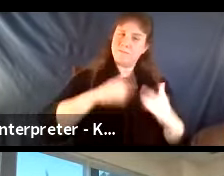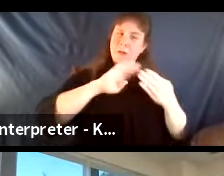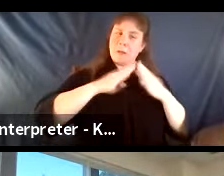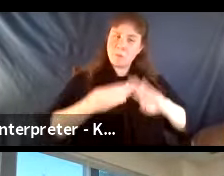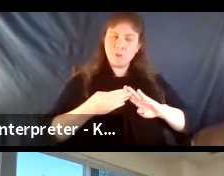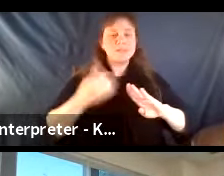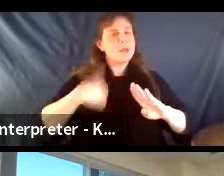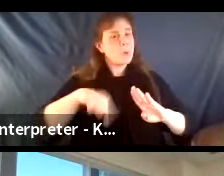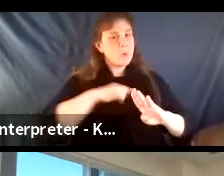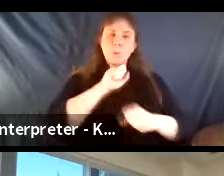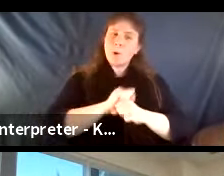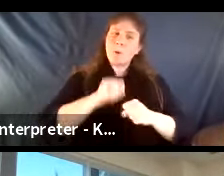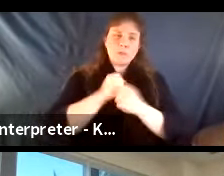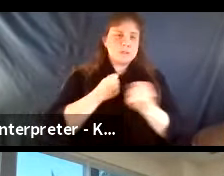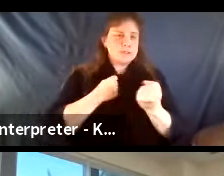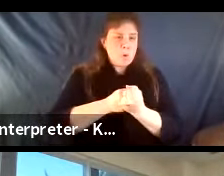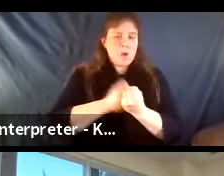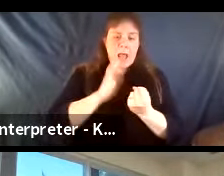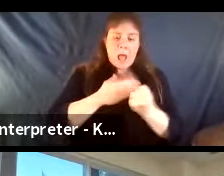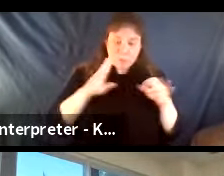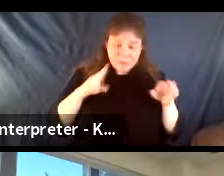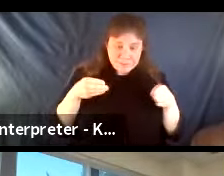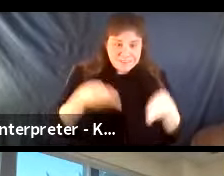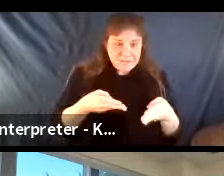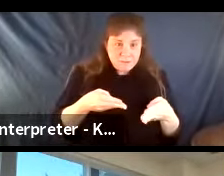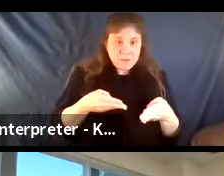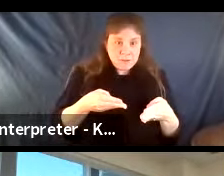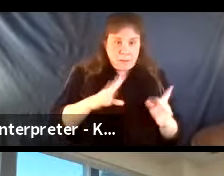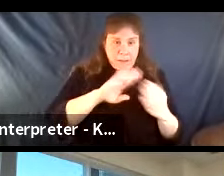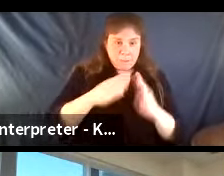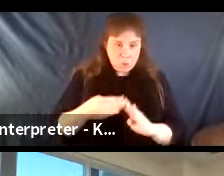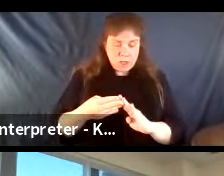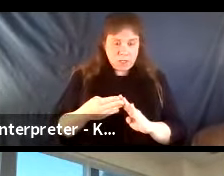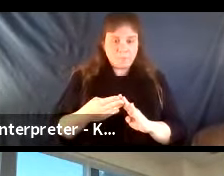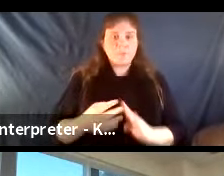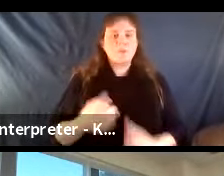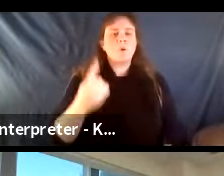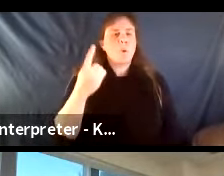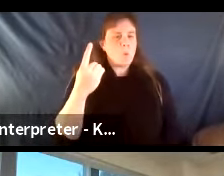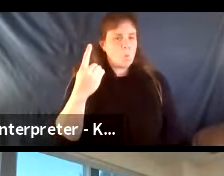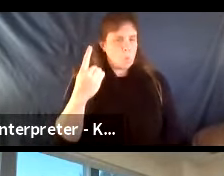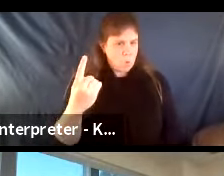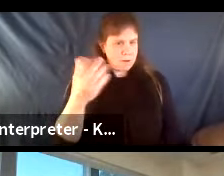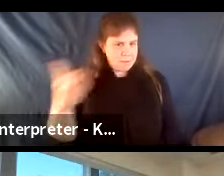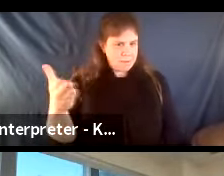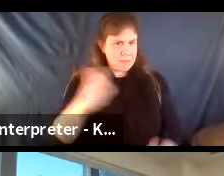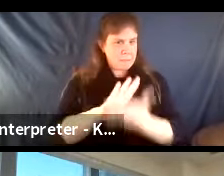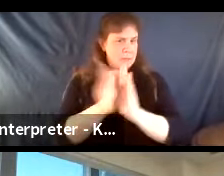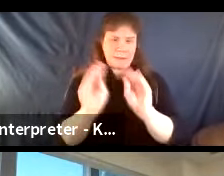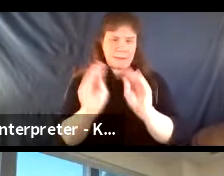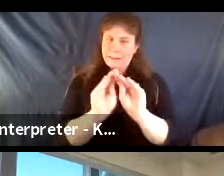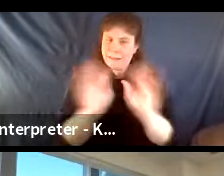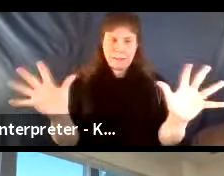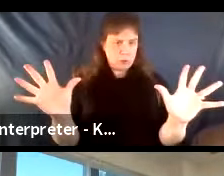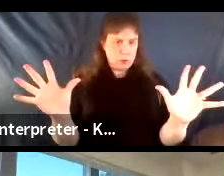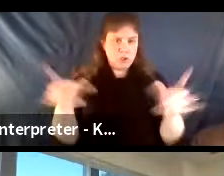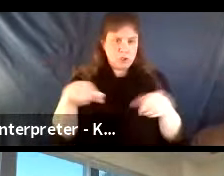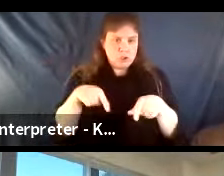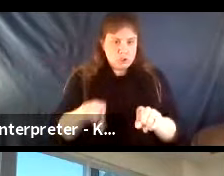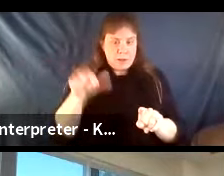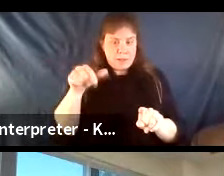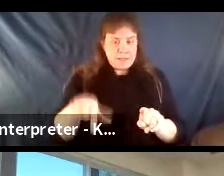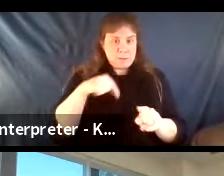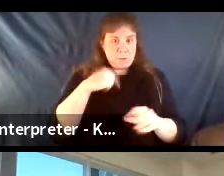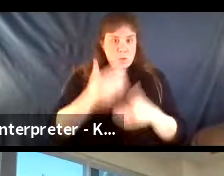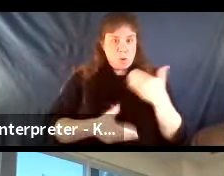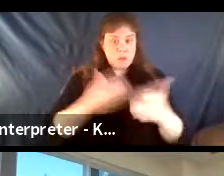community. And I think one thing that has been vividly clear through this process is that the